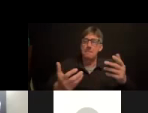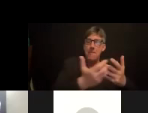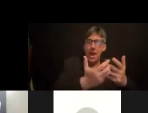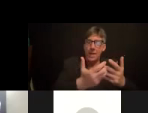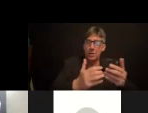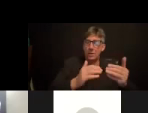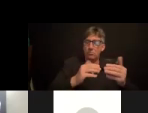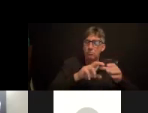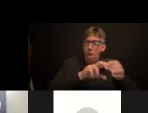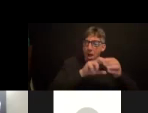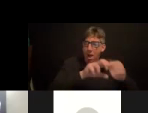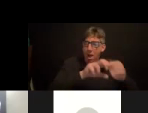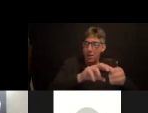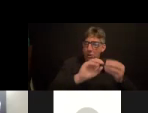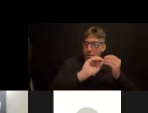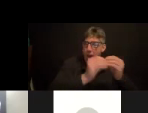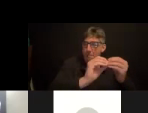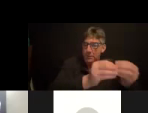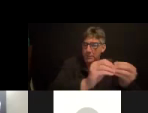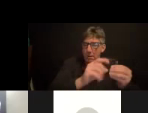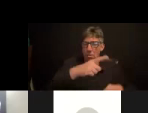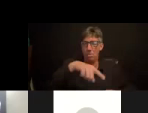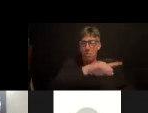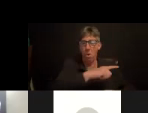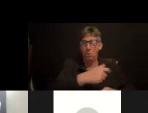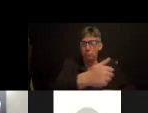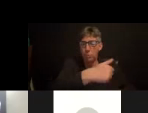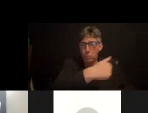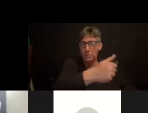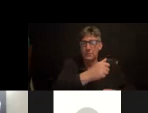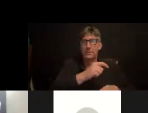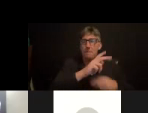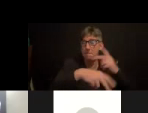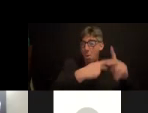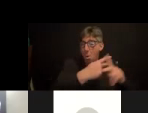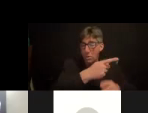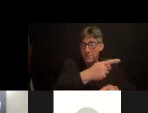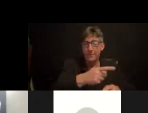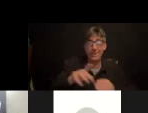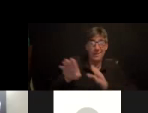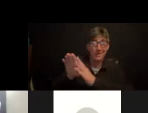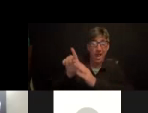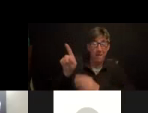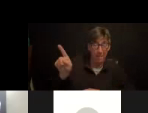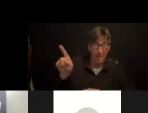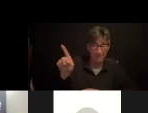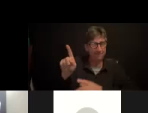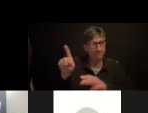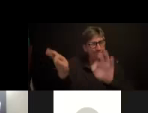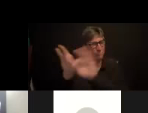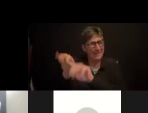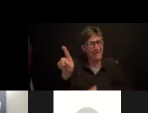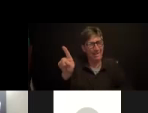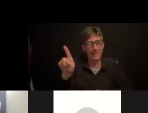on those routes and modes versus that top left box that no matter what we wanted to make sure stayed at the very